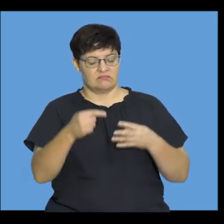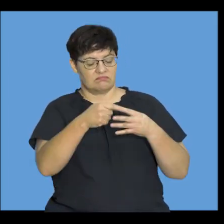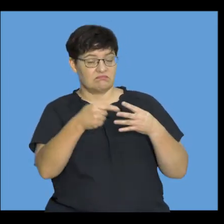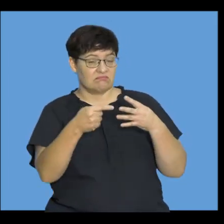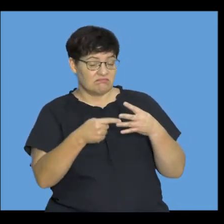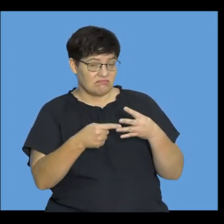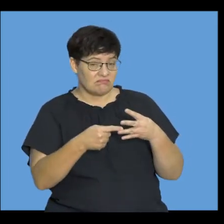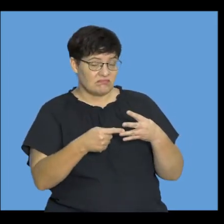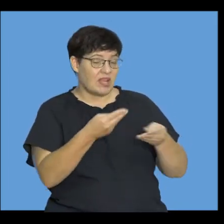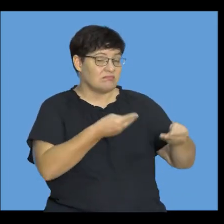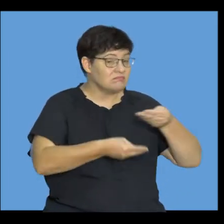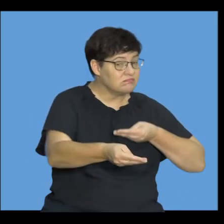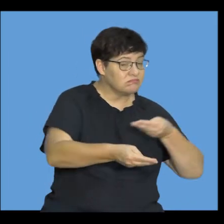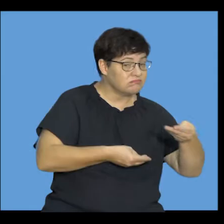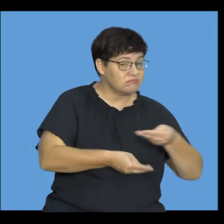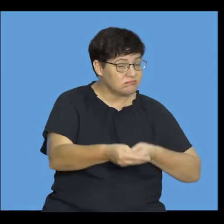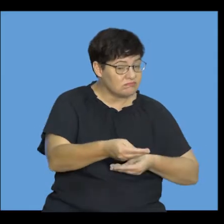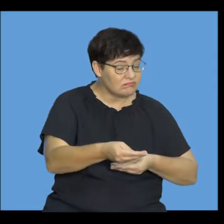items or transactions